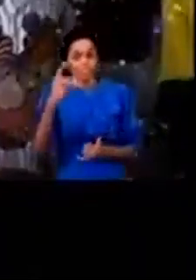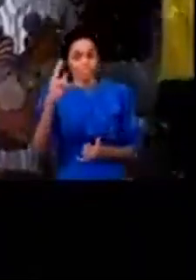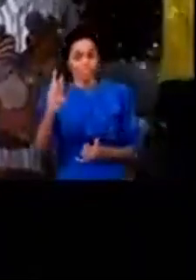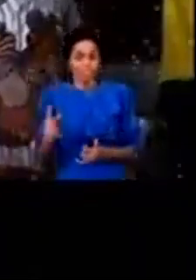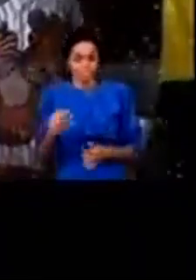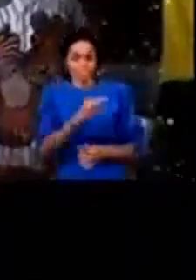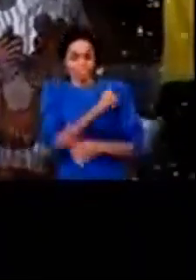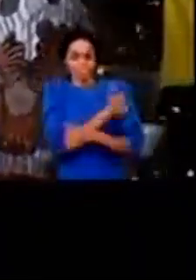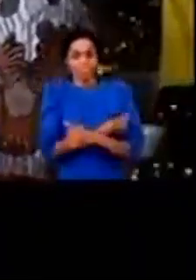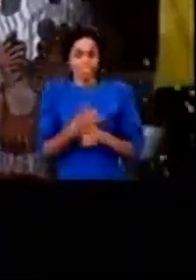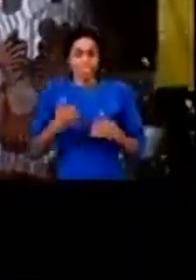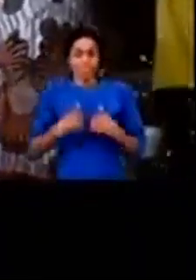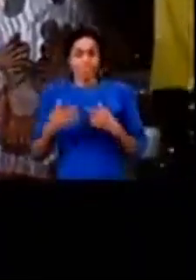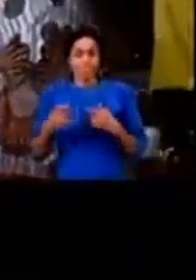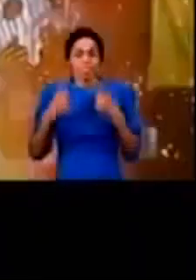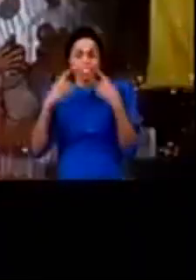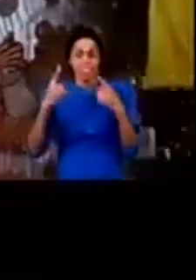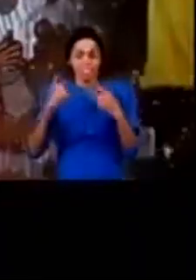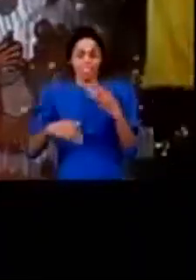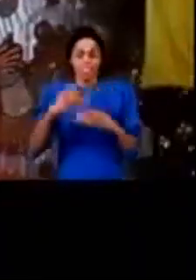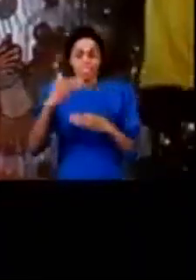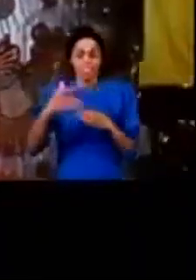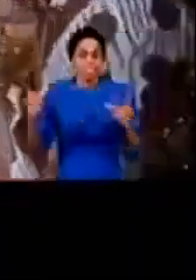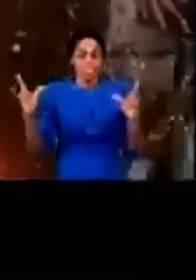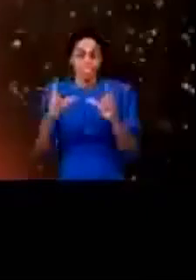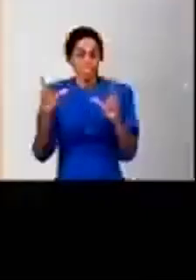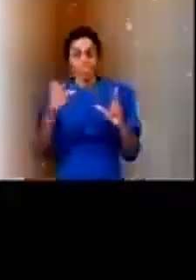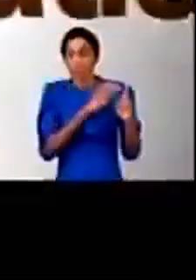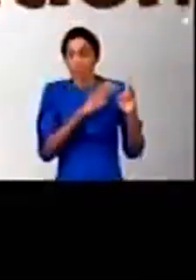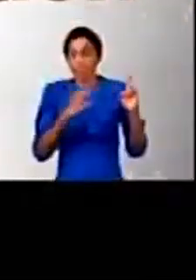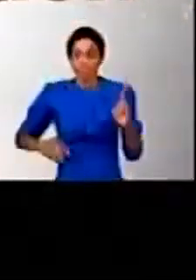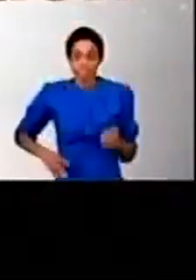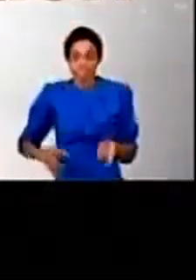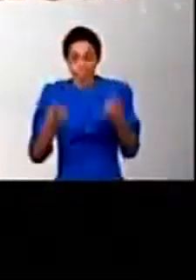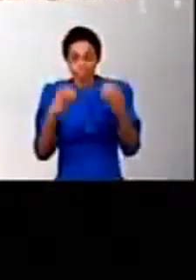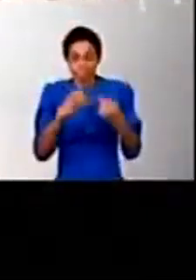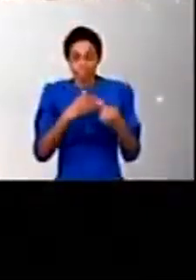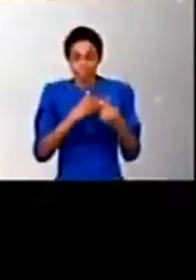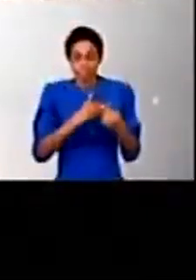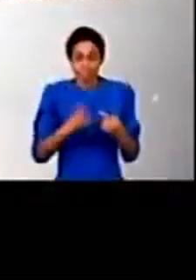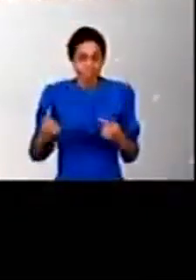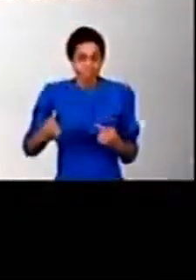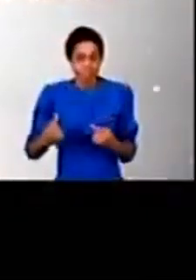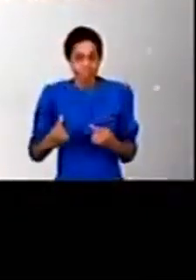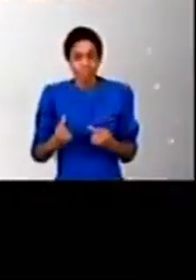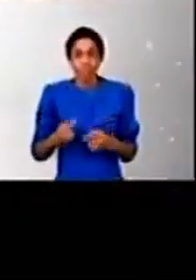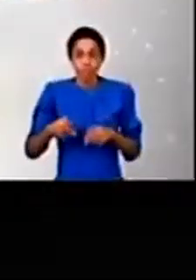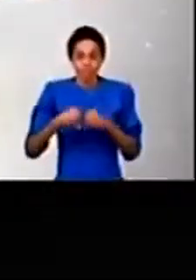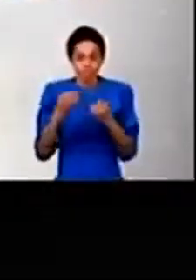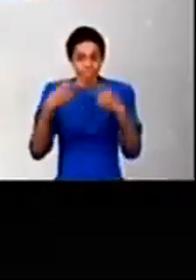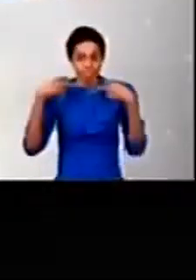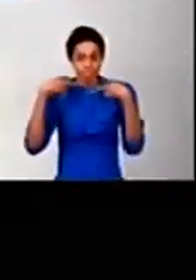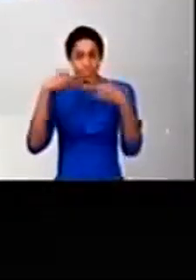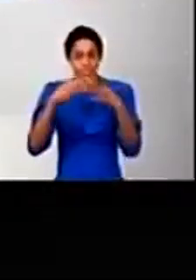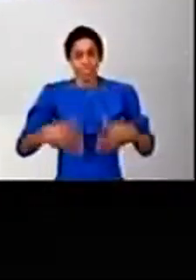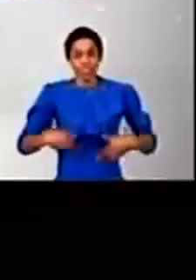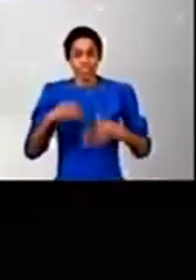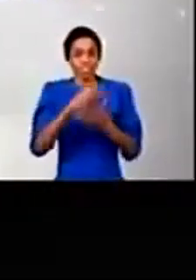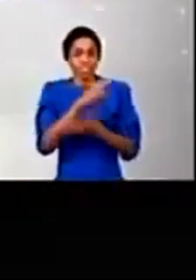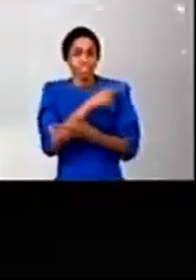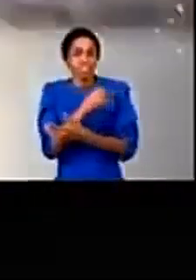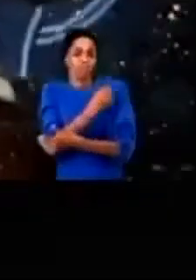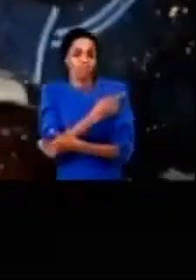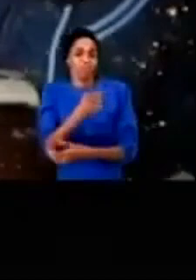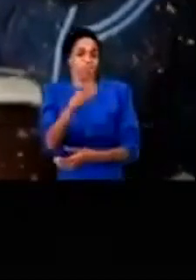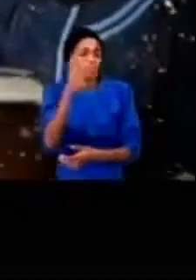your spiritual there, you will not die. Christ, your great transformer, this December will lead you